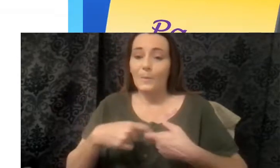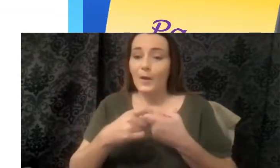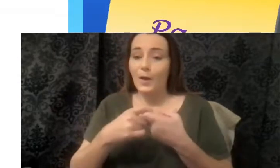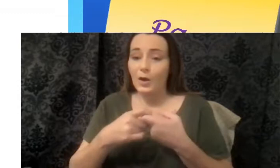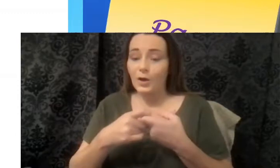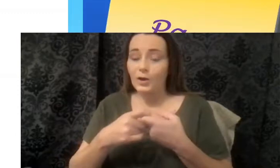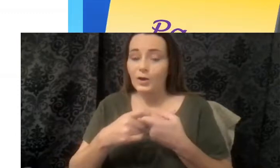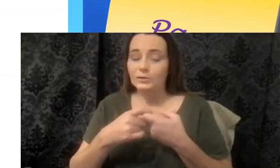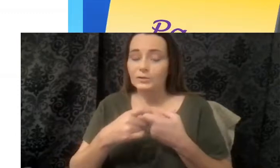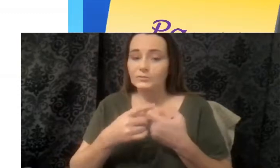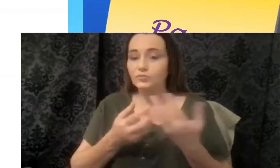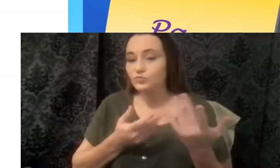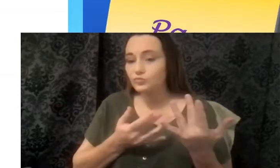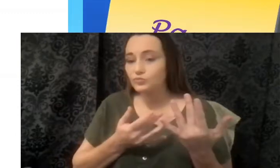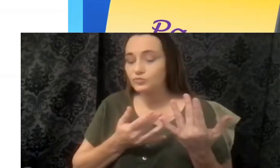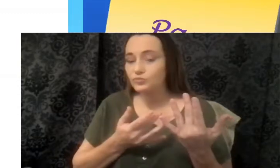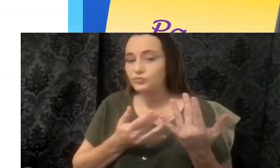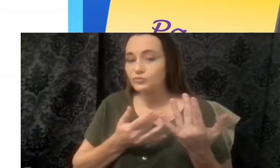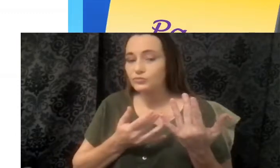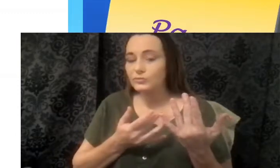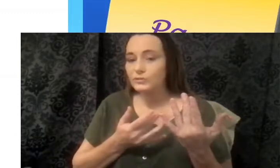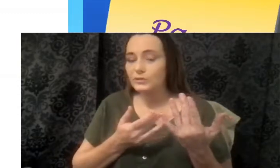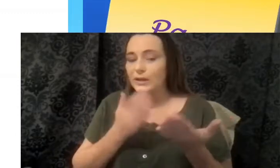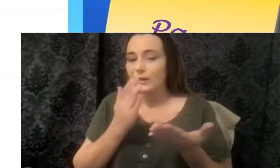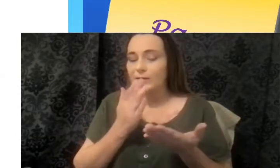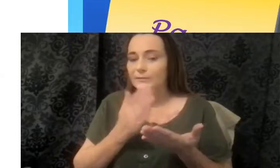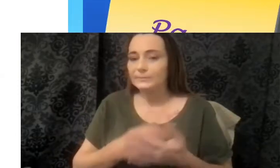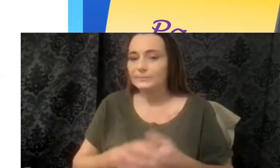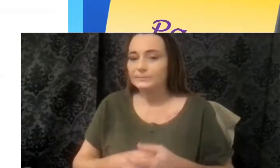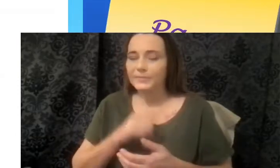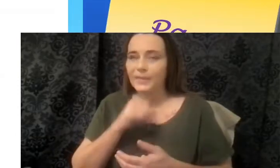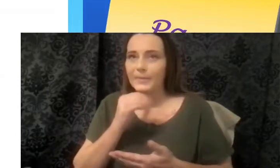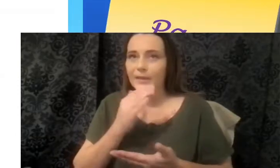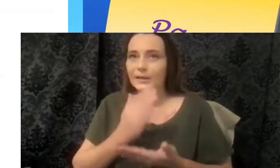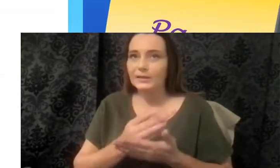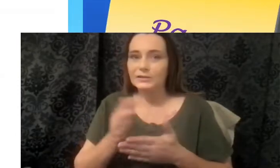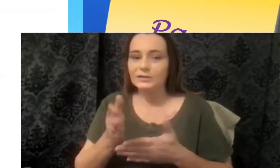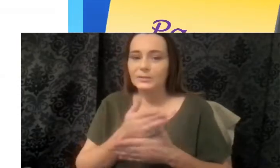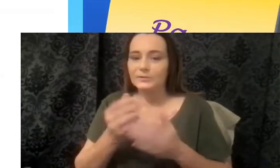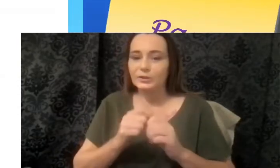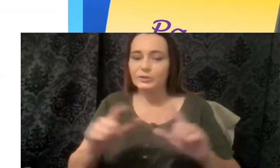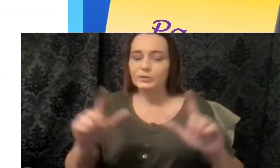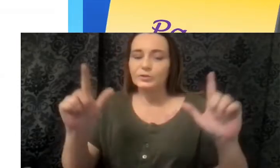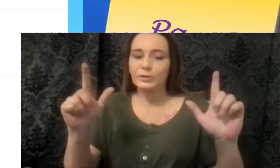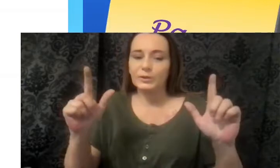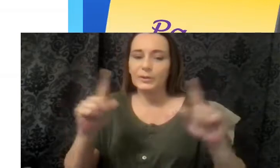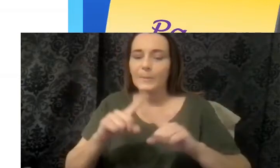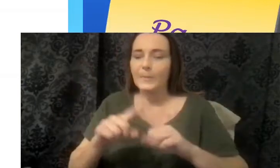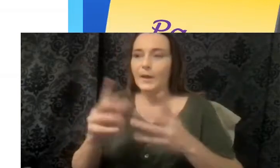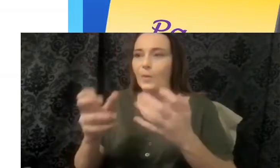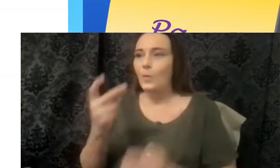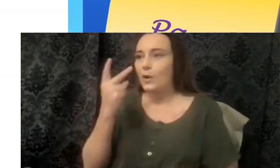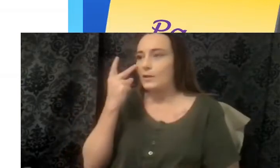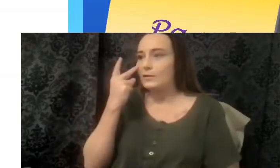and see, I'm going to stop sharing. No, I won't stop sharing my screen, but just see if anybody